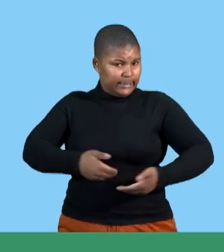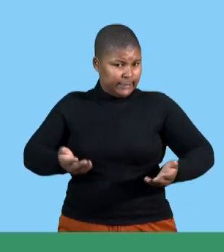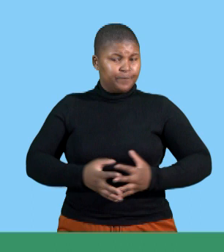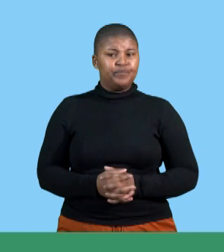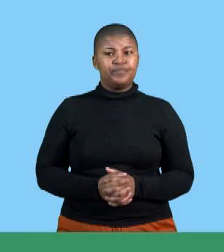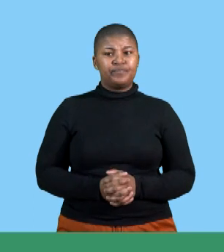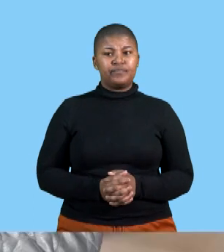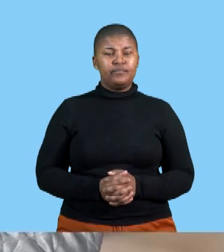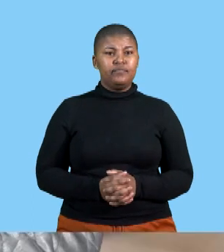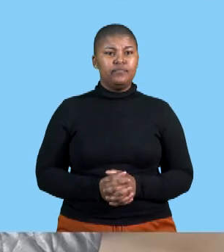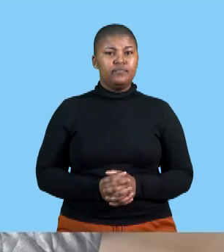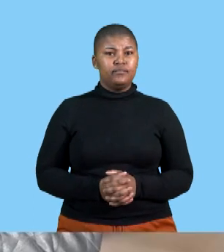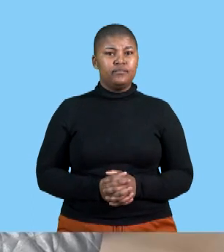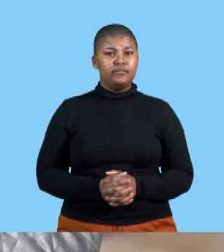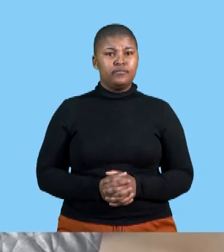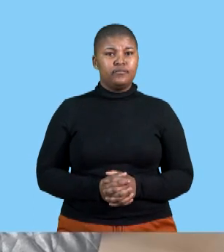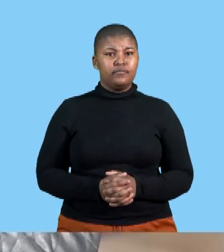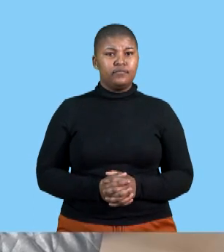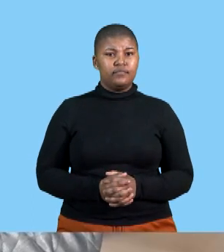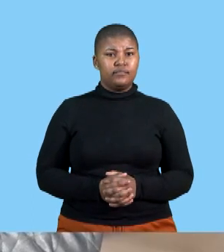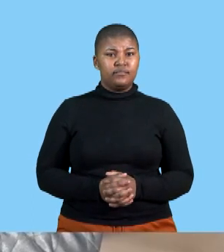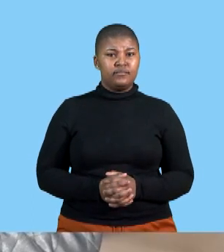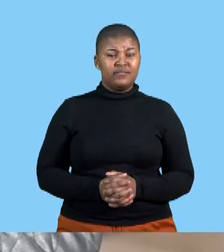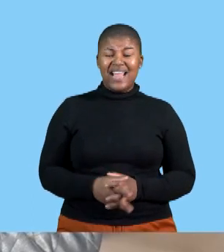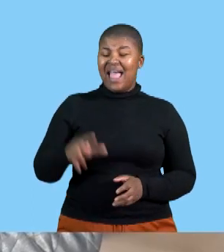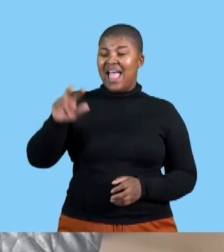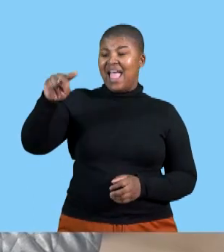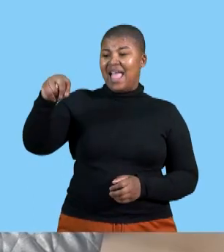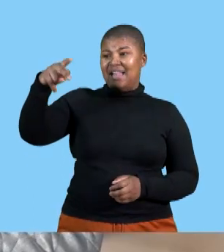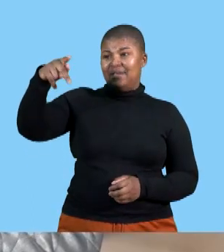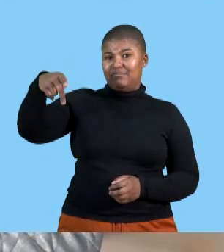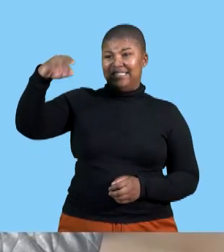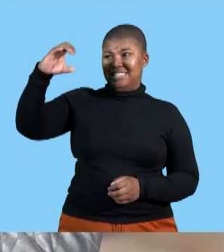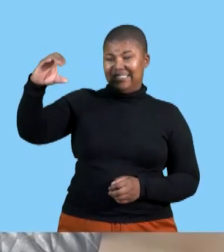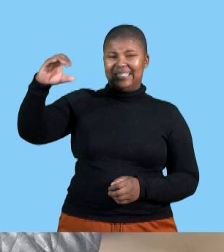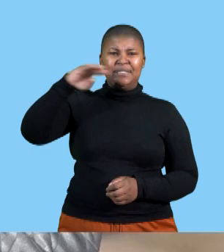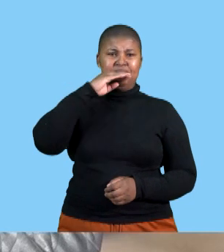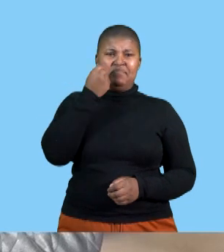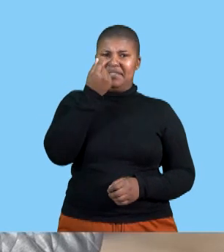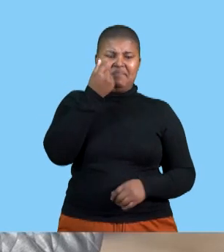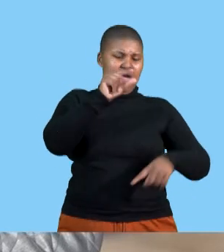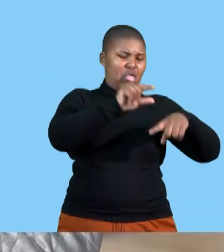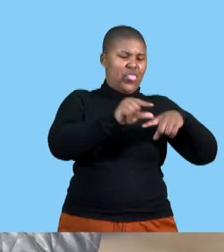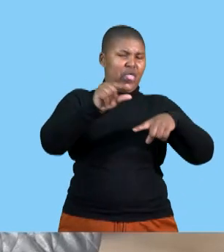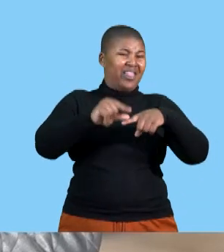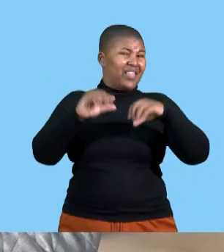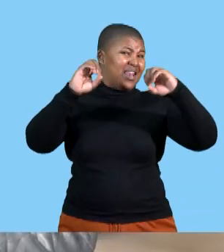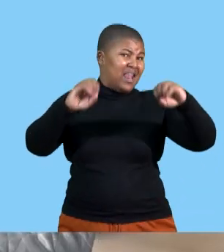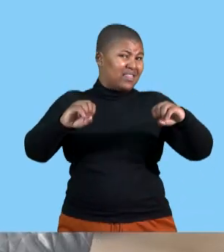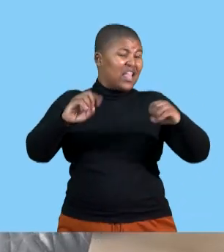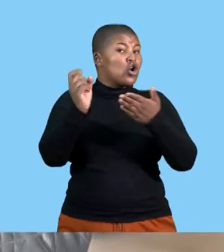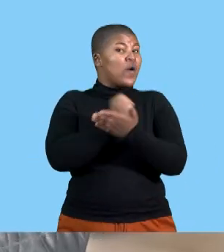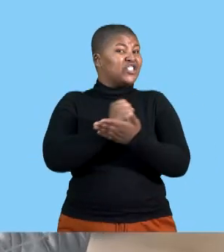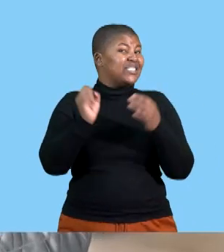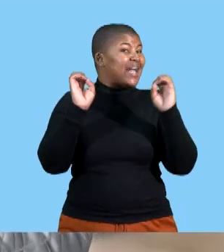not that because the company is not making a profit, so it's not registered. It is registered, but